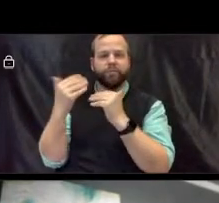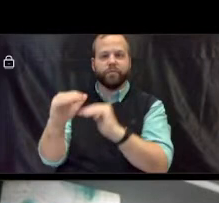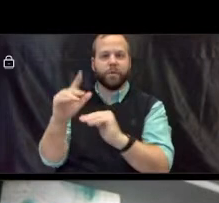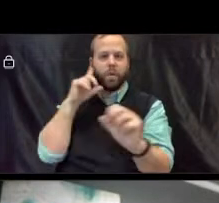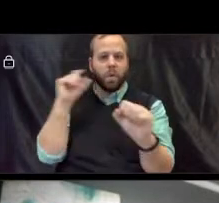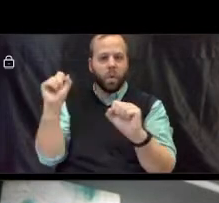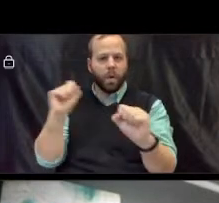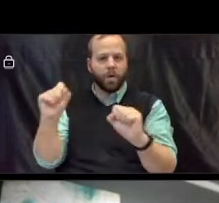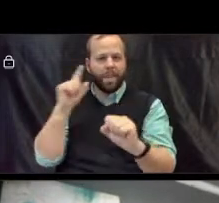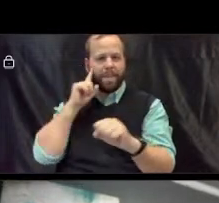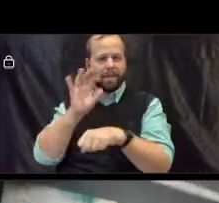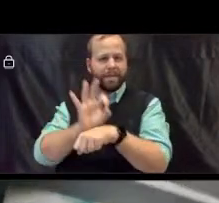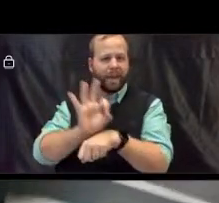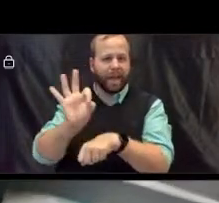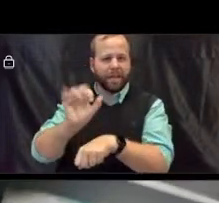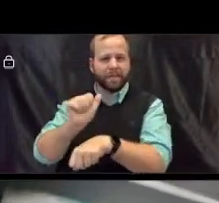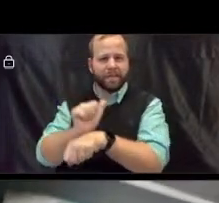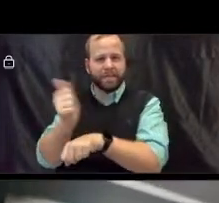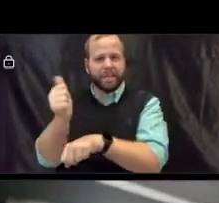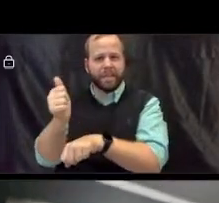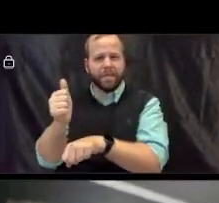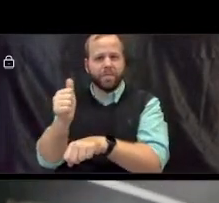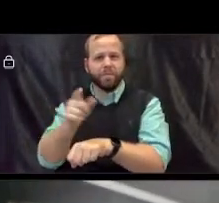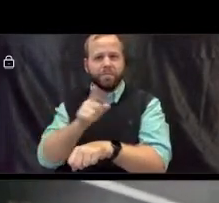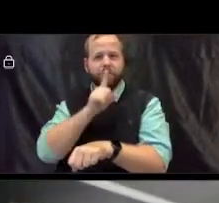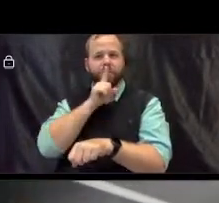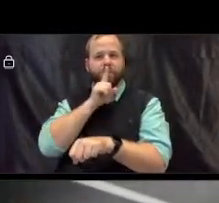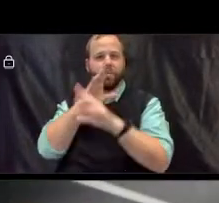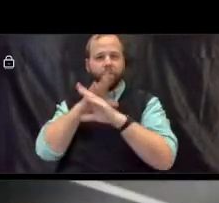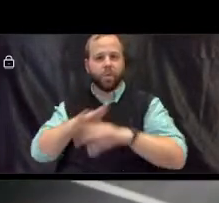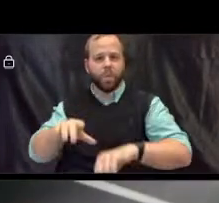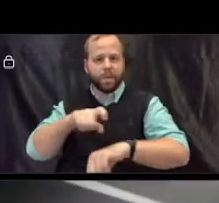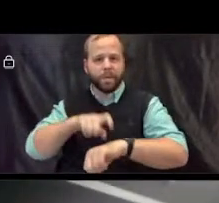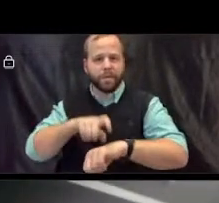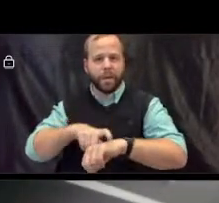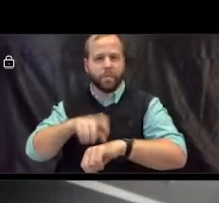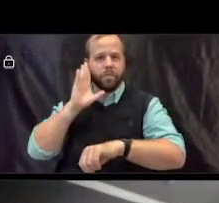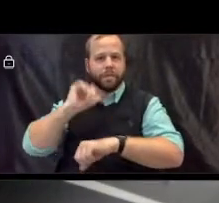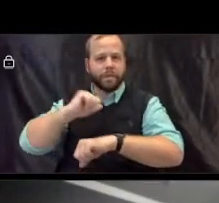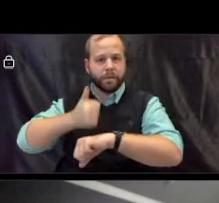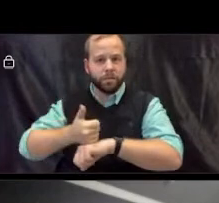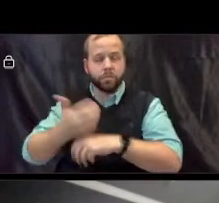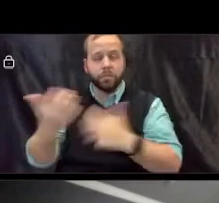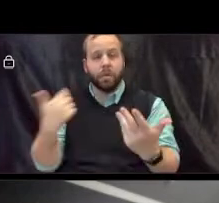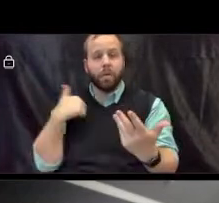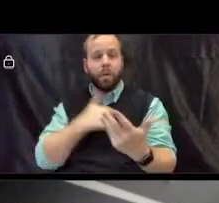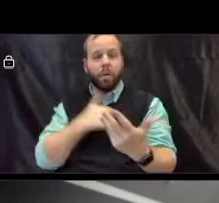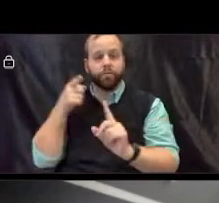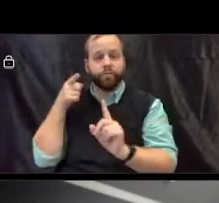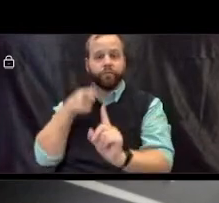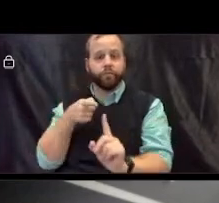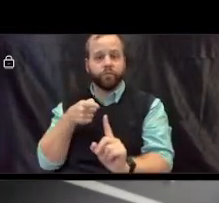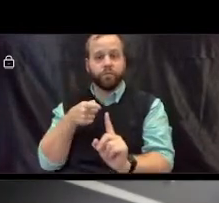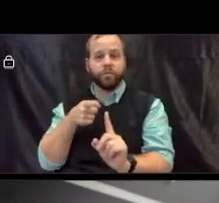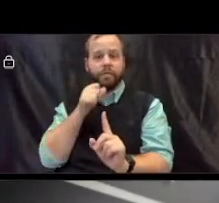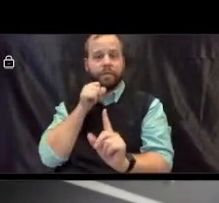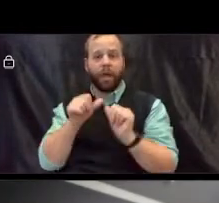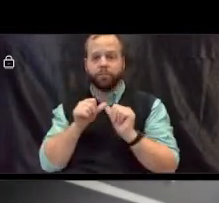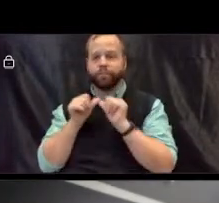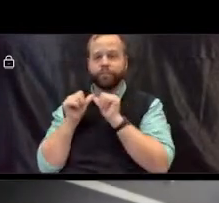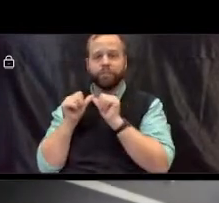I think it was 9 or 10, would be in effect. So, our intention is not to do